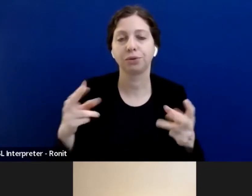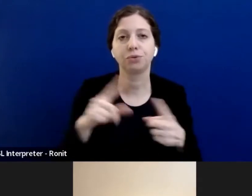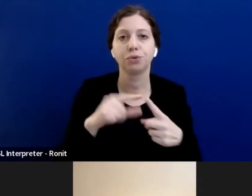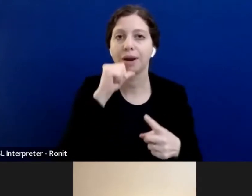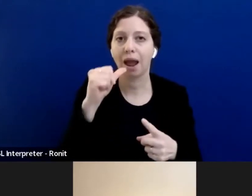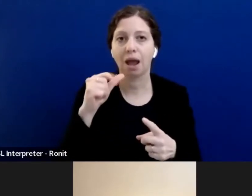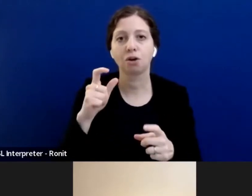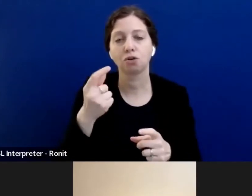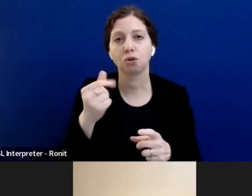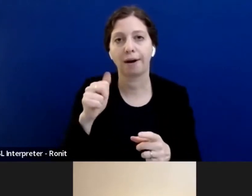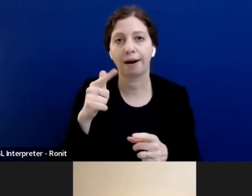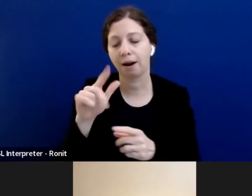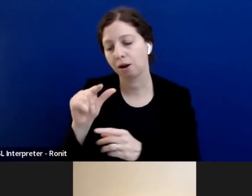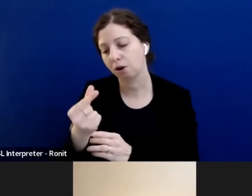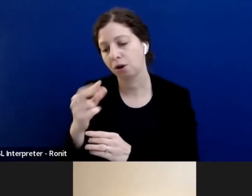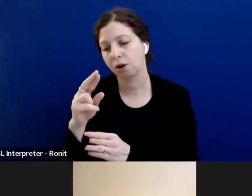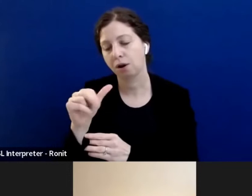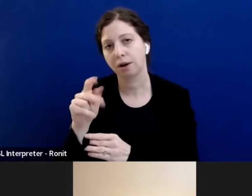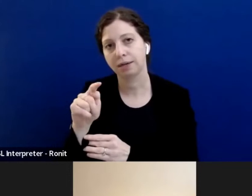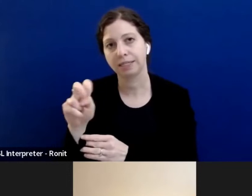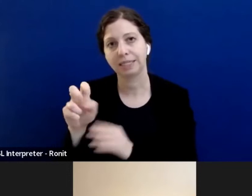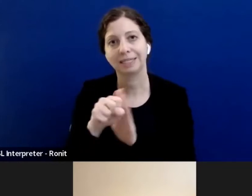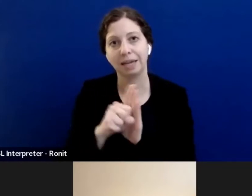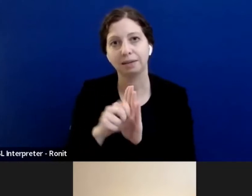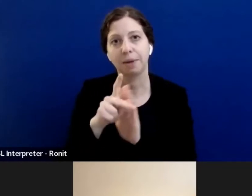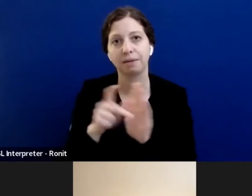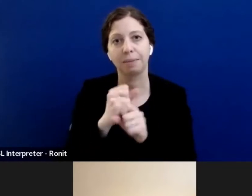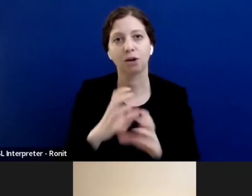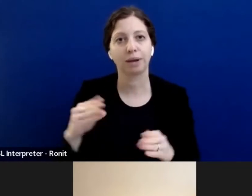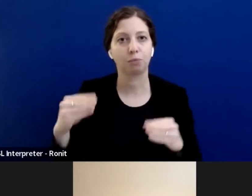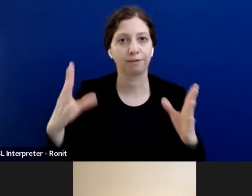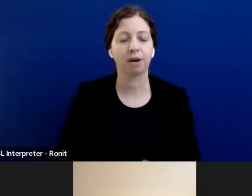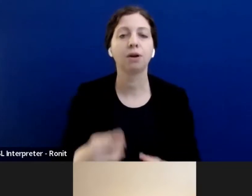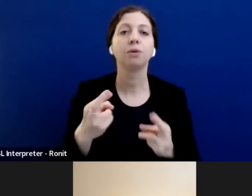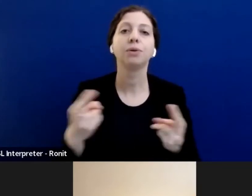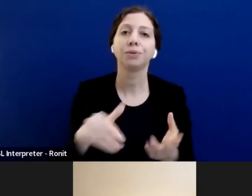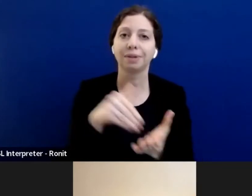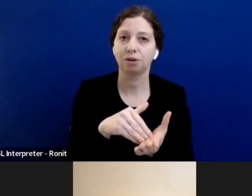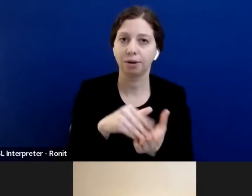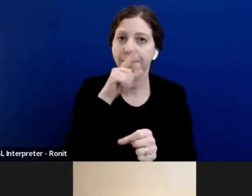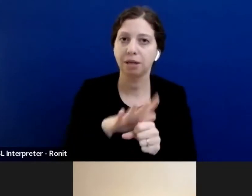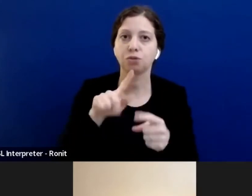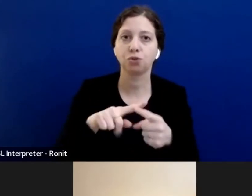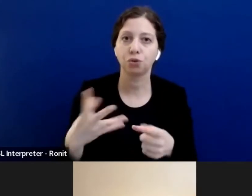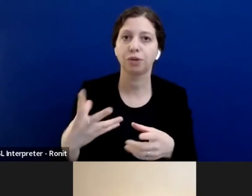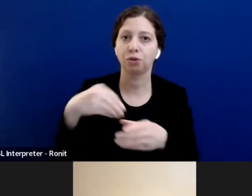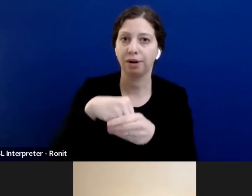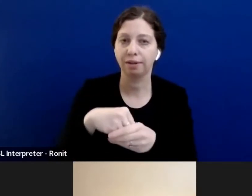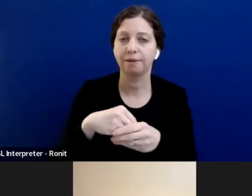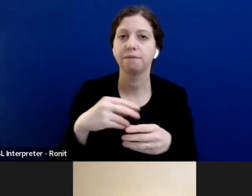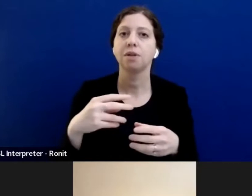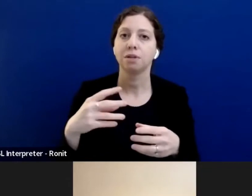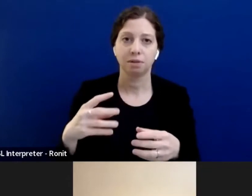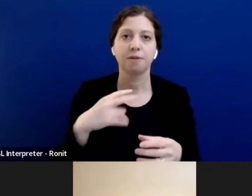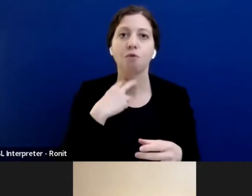non-grantee states, policymakers, and providers. The Resource Center is committed to integrating the voices of people